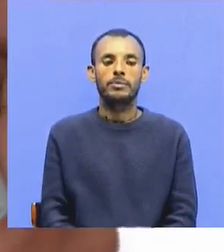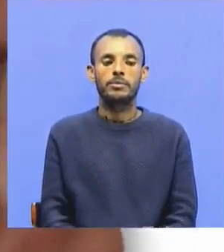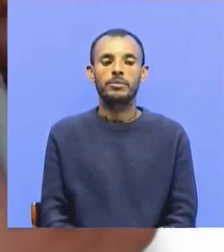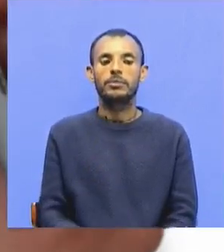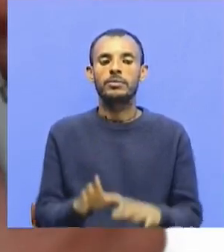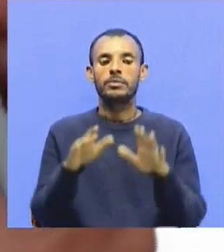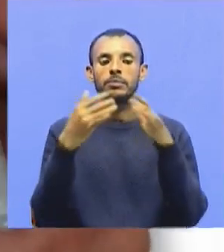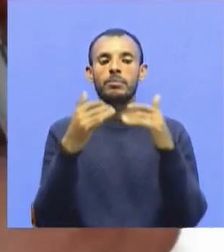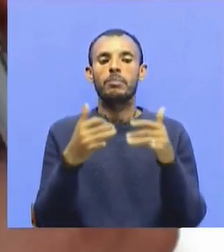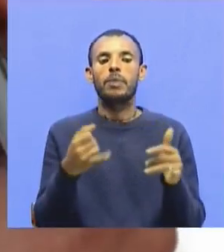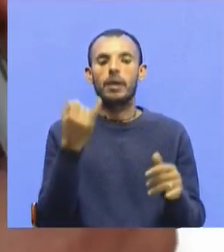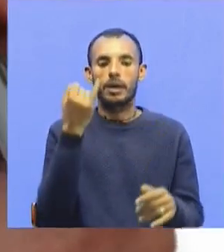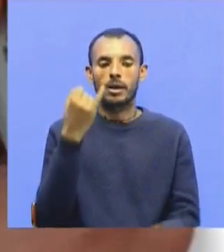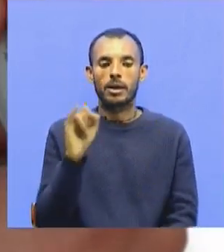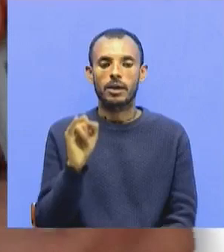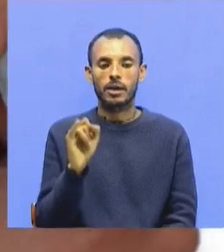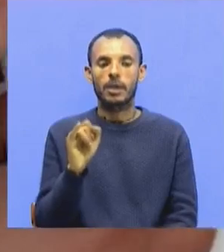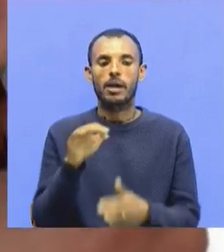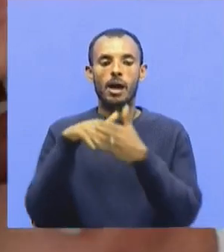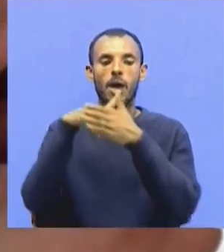playing outside.